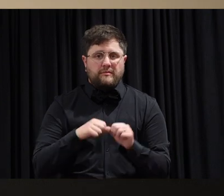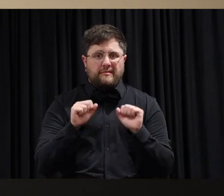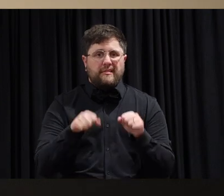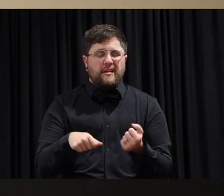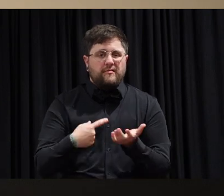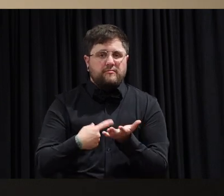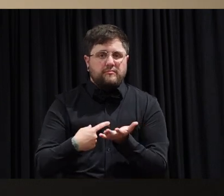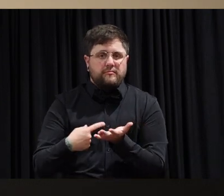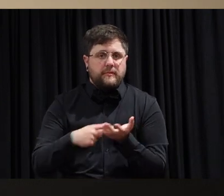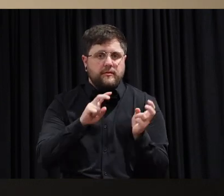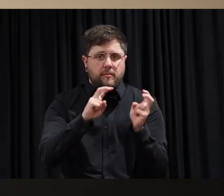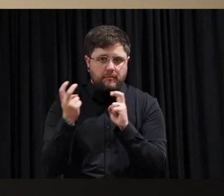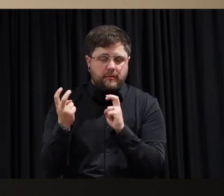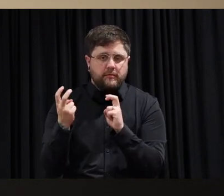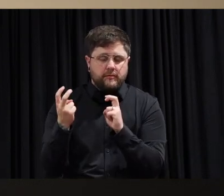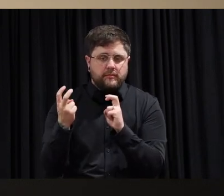topics that we're going to discuss